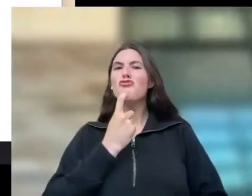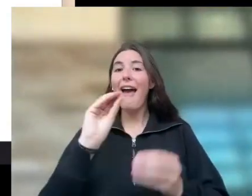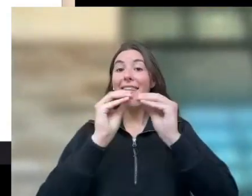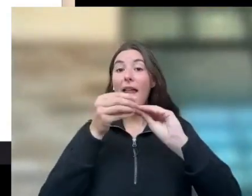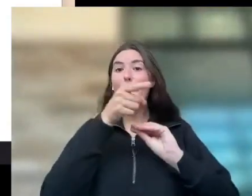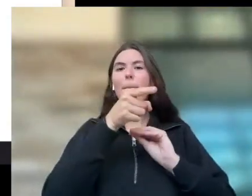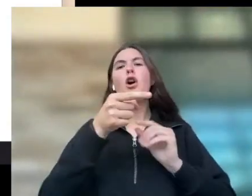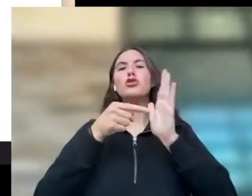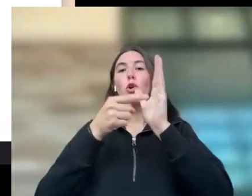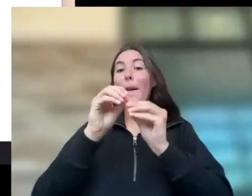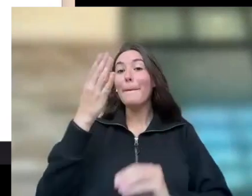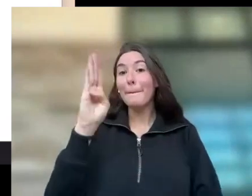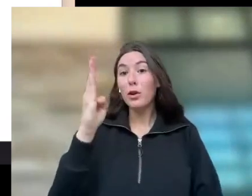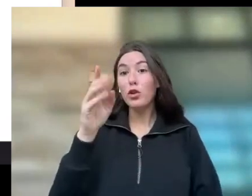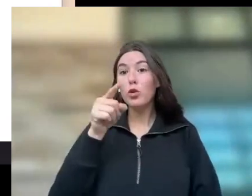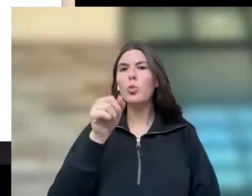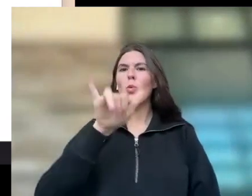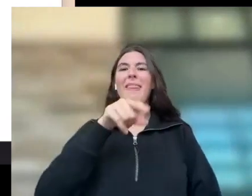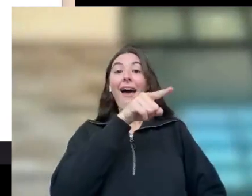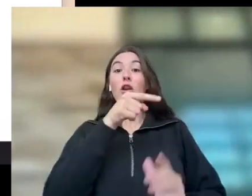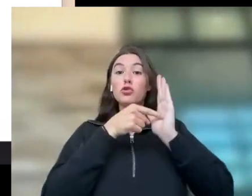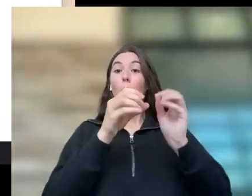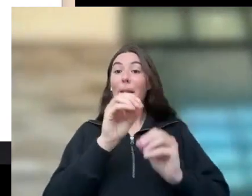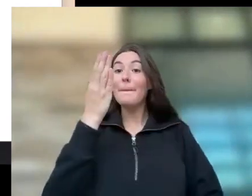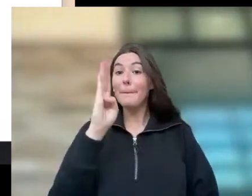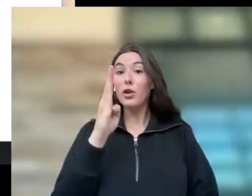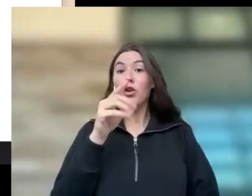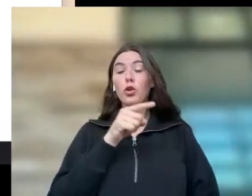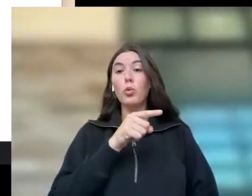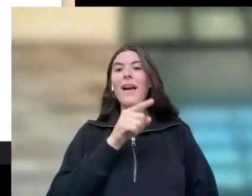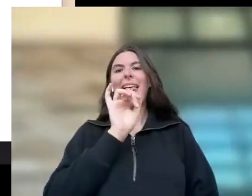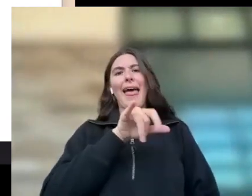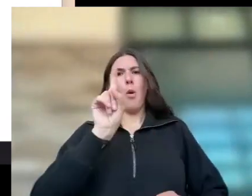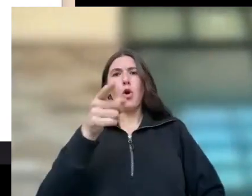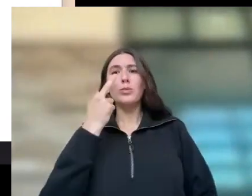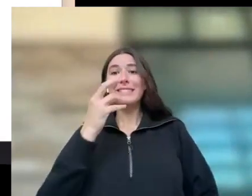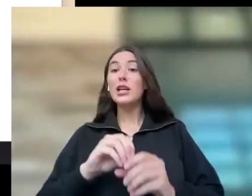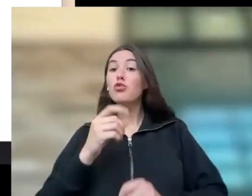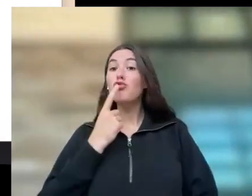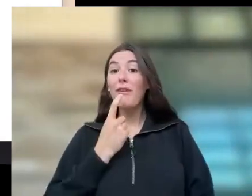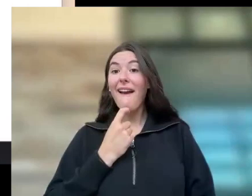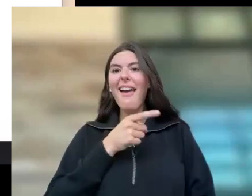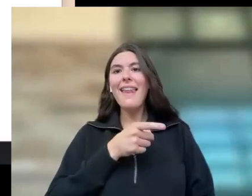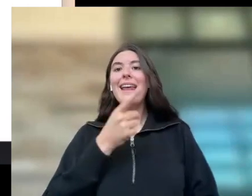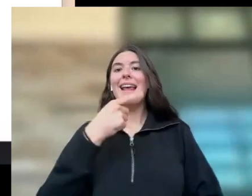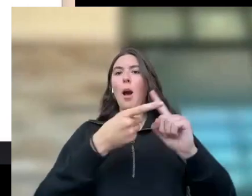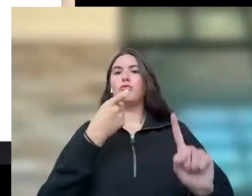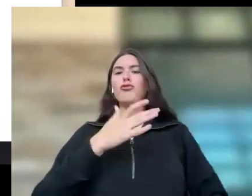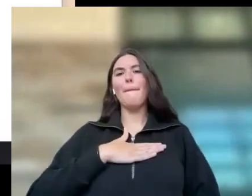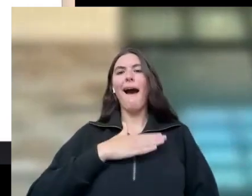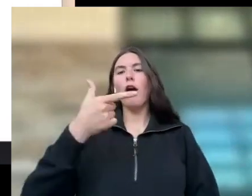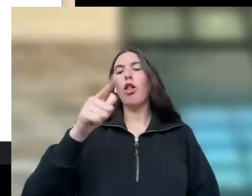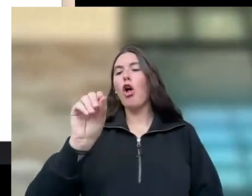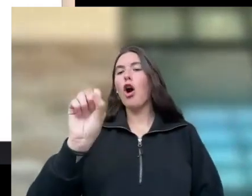shown in blue. So figures are shown in blue. And then this, what you see in red, comes from my glossary that